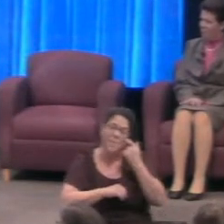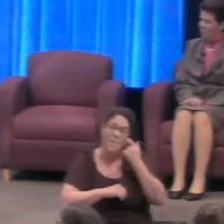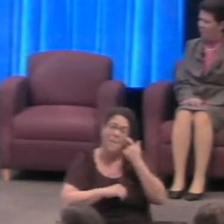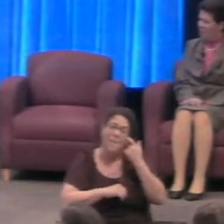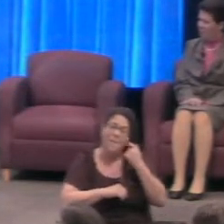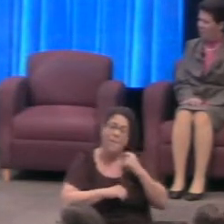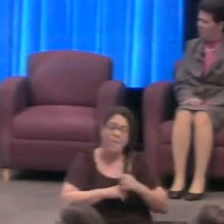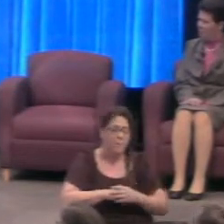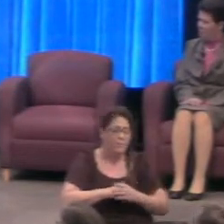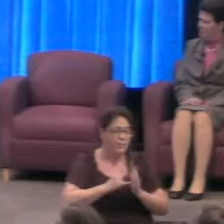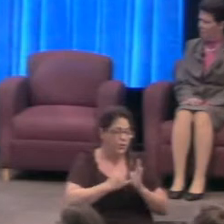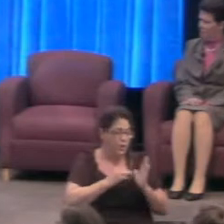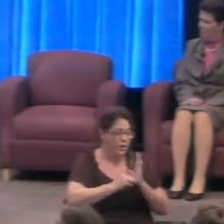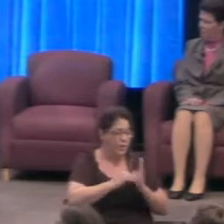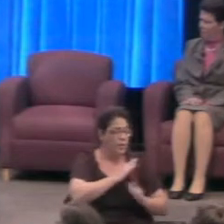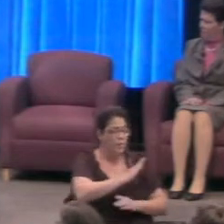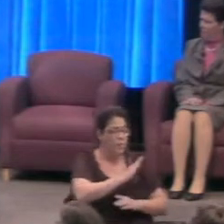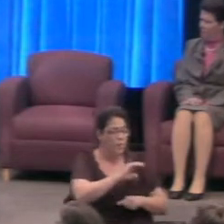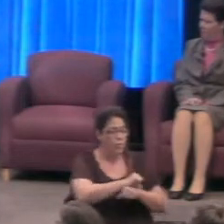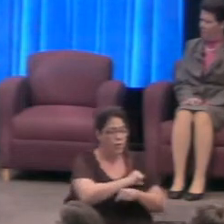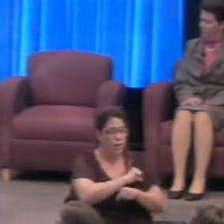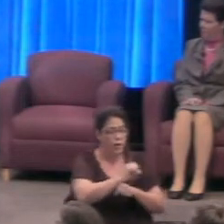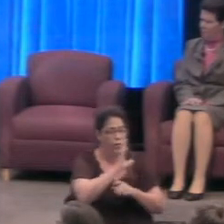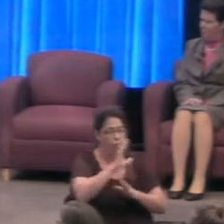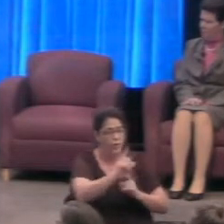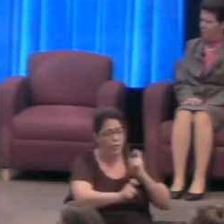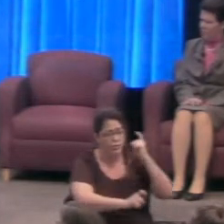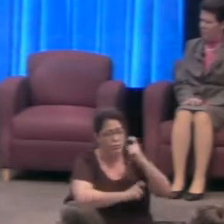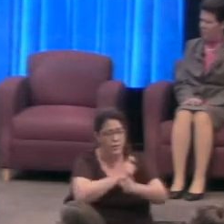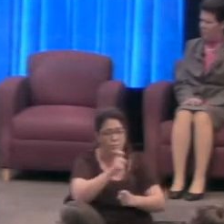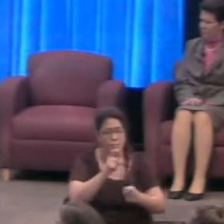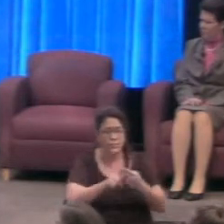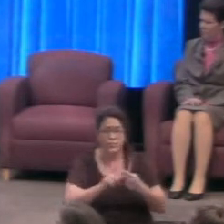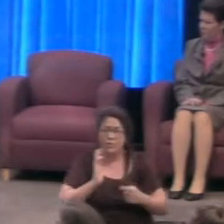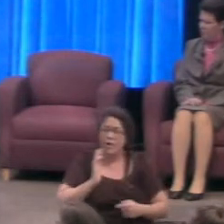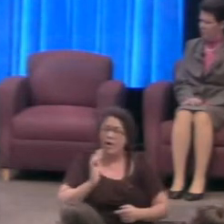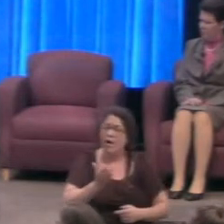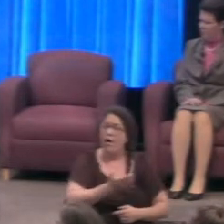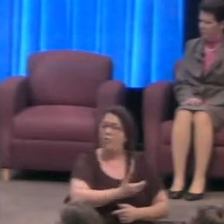Your career achievements and contributions to our nation,